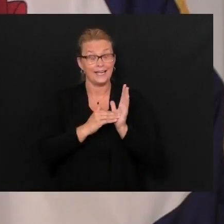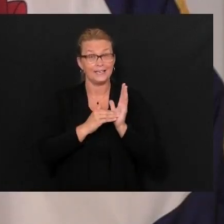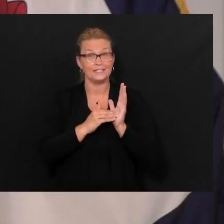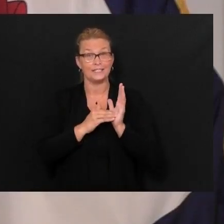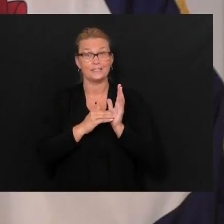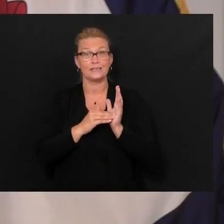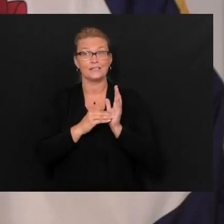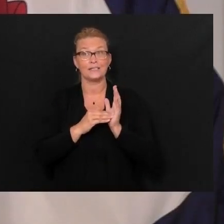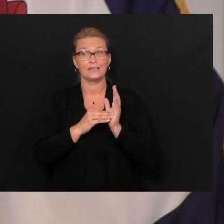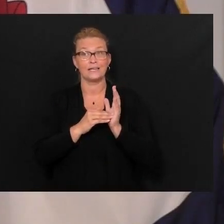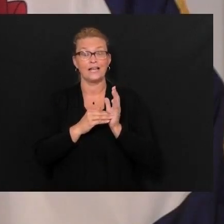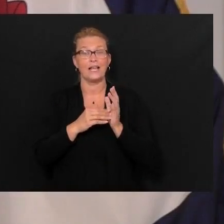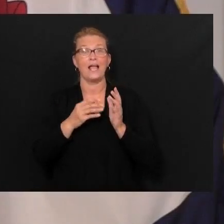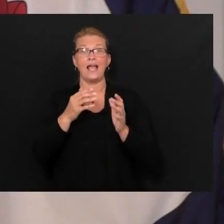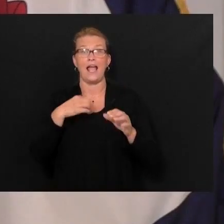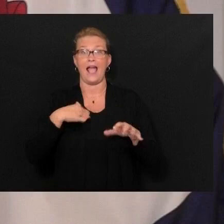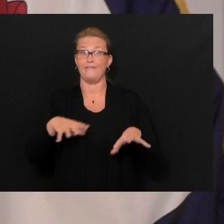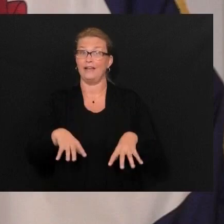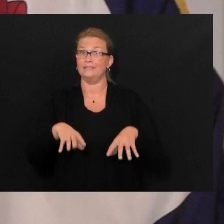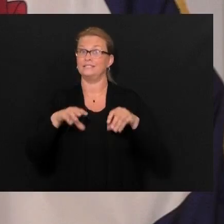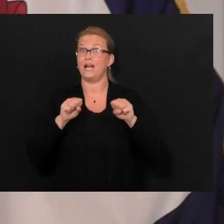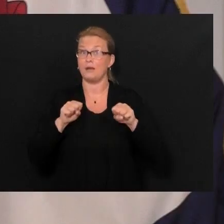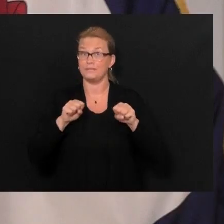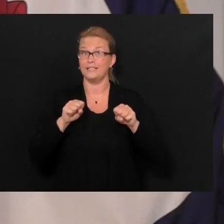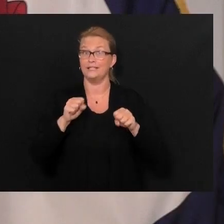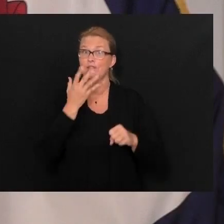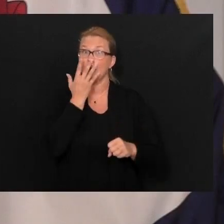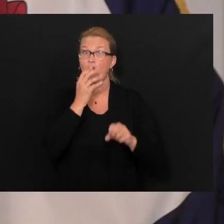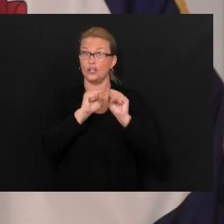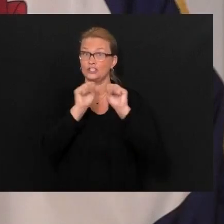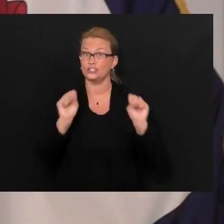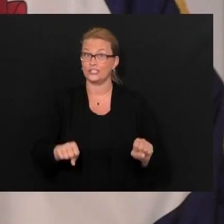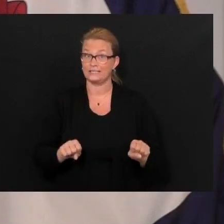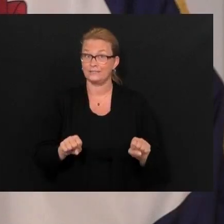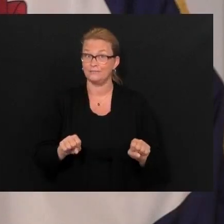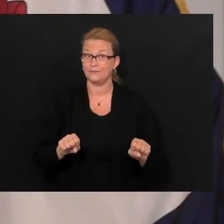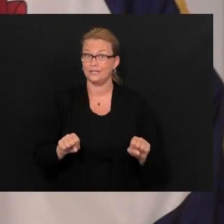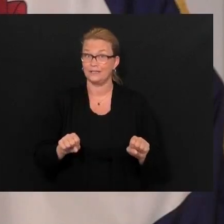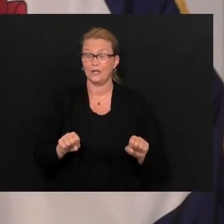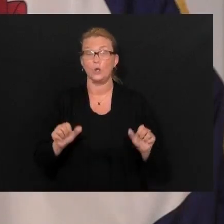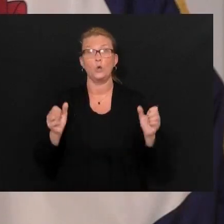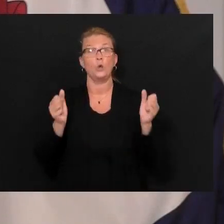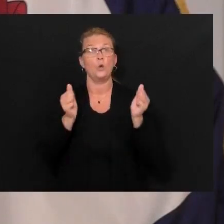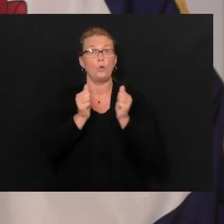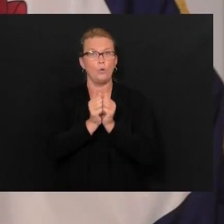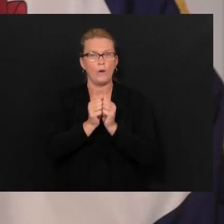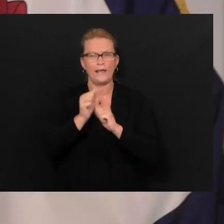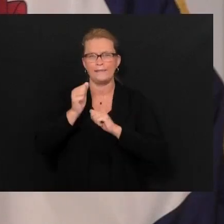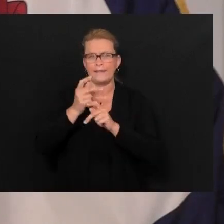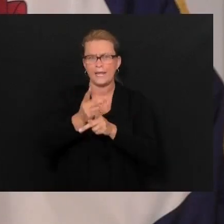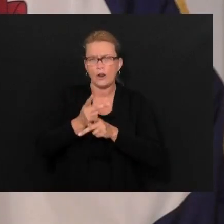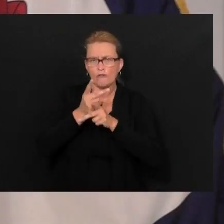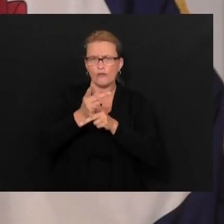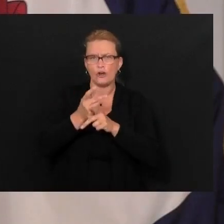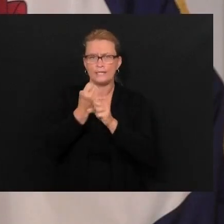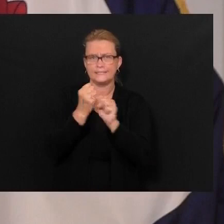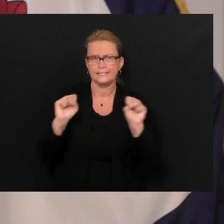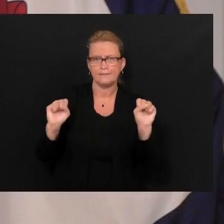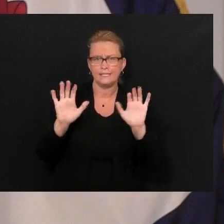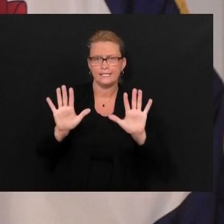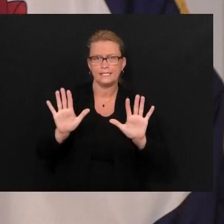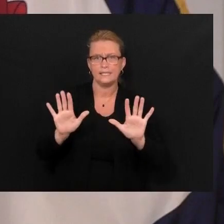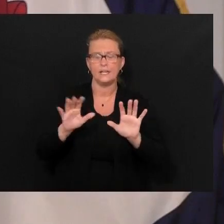has adopted the color code system and did so with an arm of caution and safety. I can't be